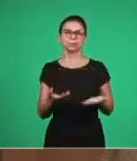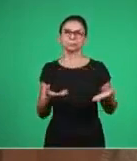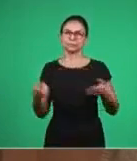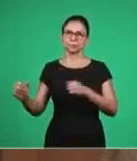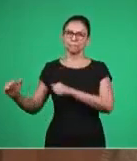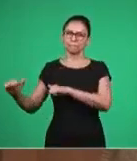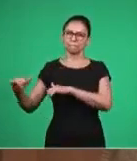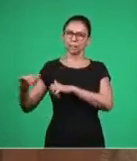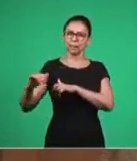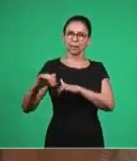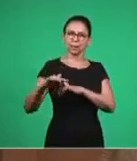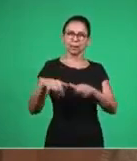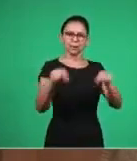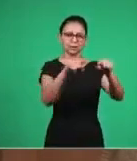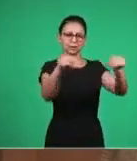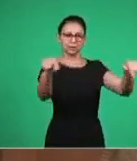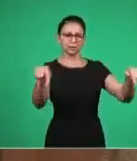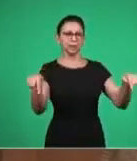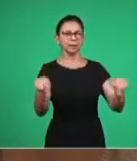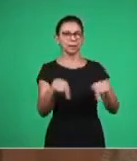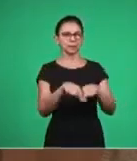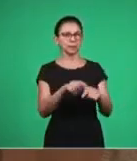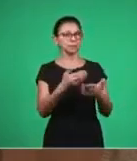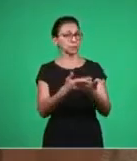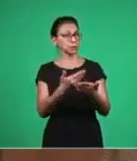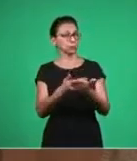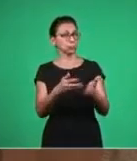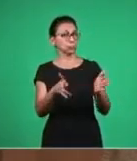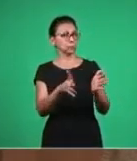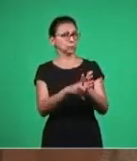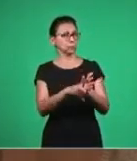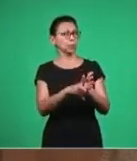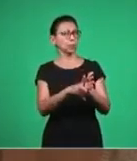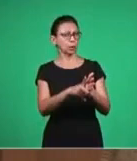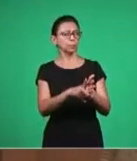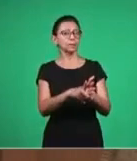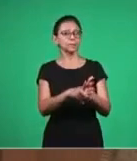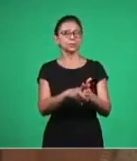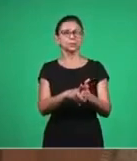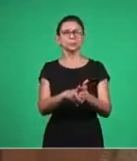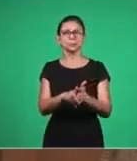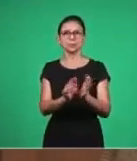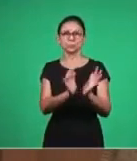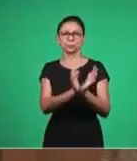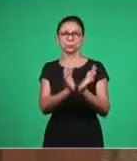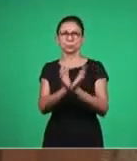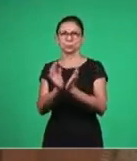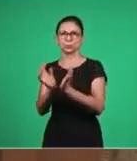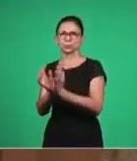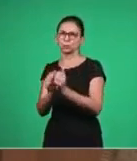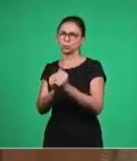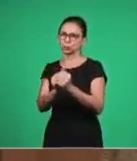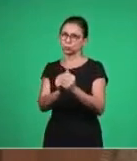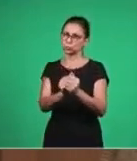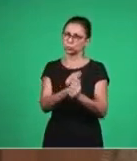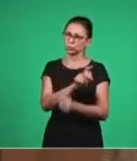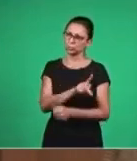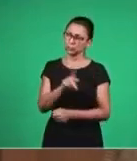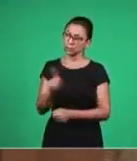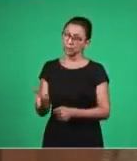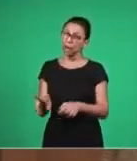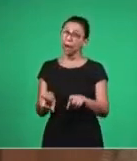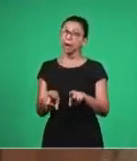children, intermediates, and adolescents may go over to their classes and have their study with their